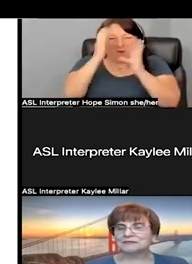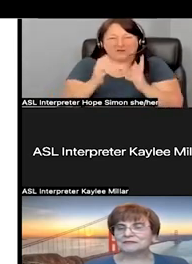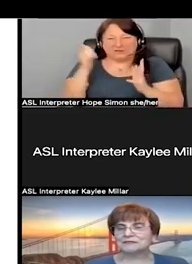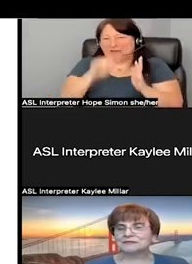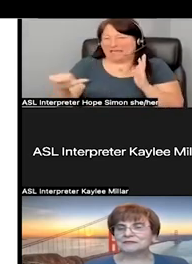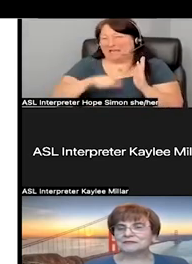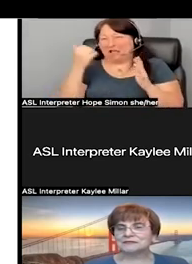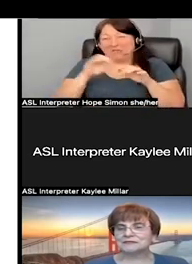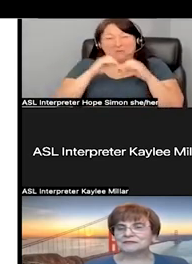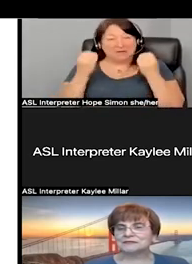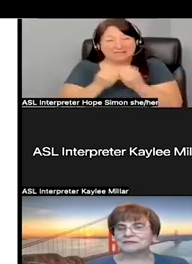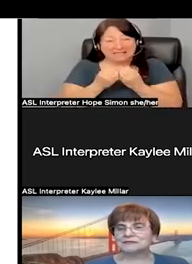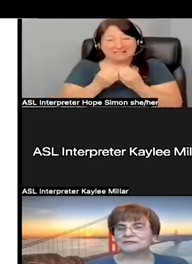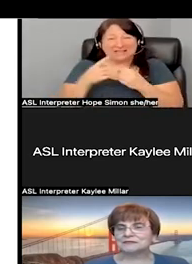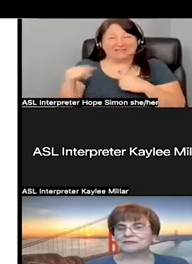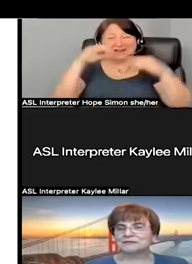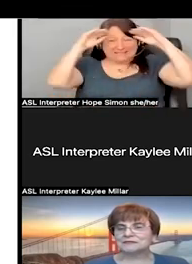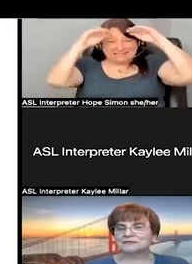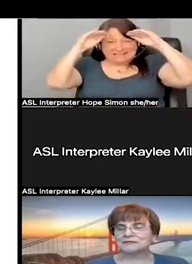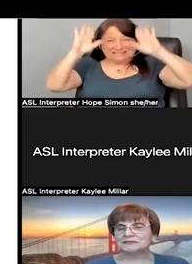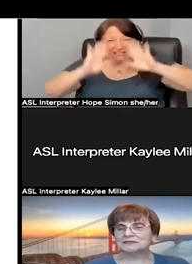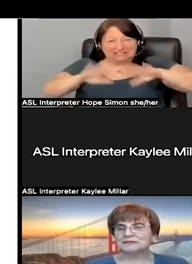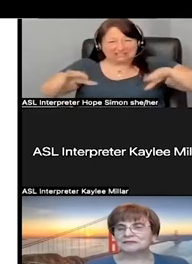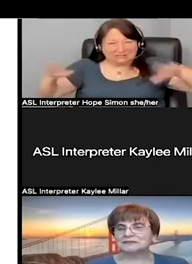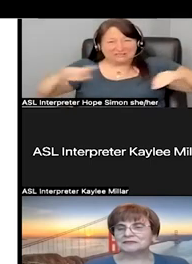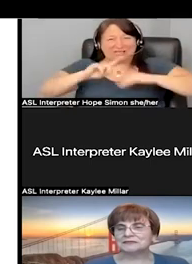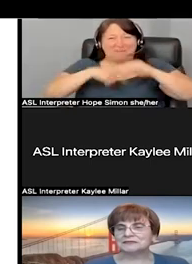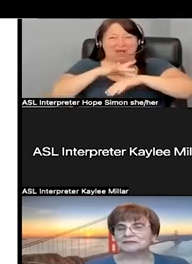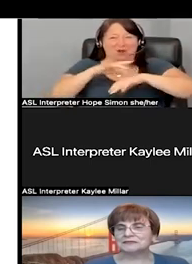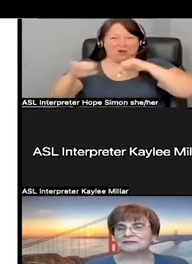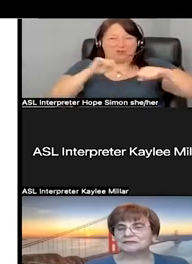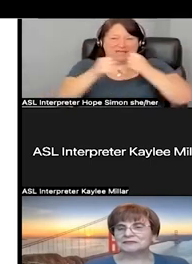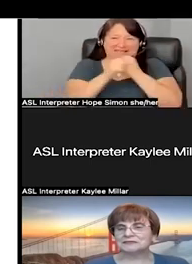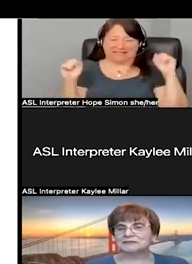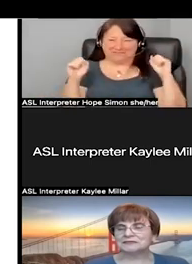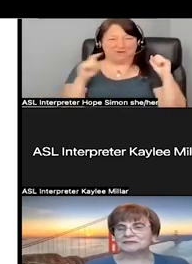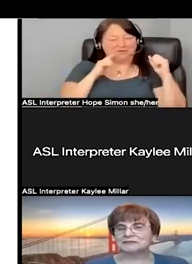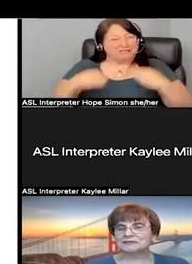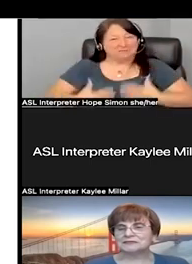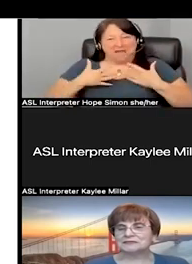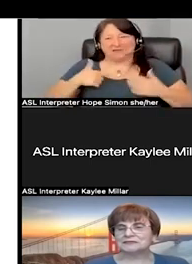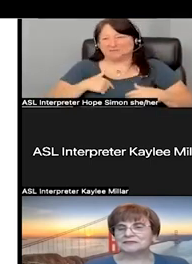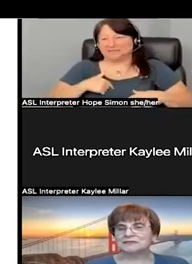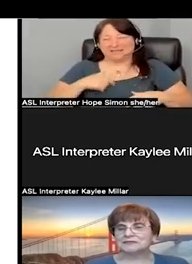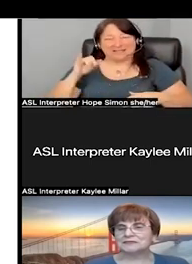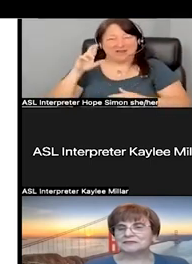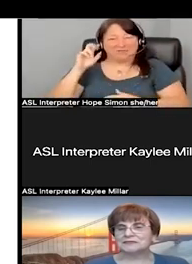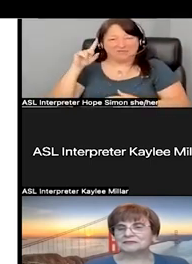organization that is teaching children about earthquake safety. I just love that rocket